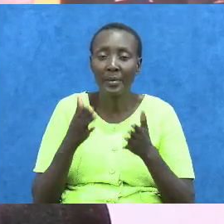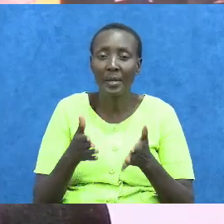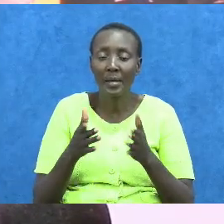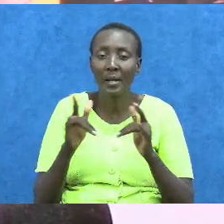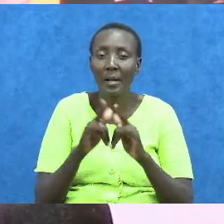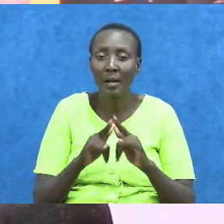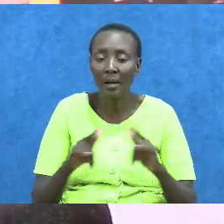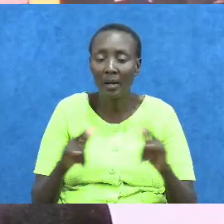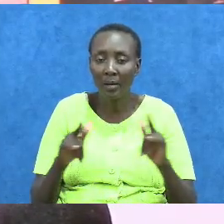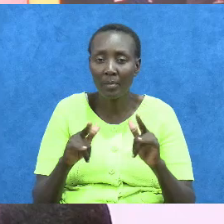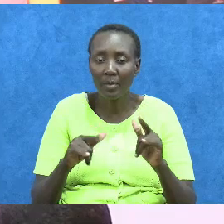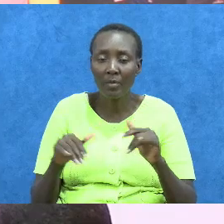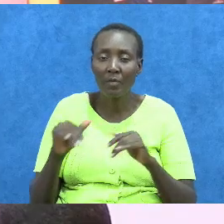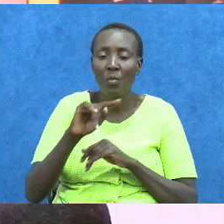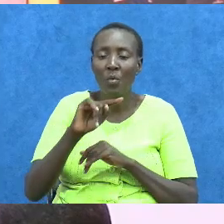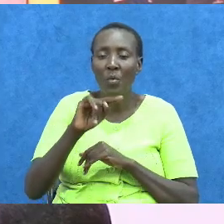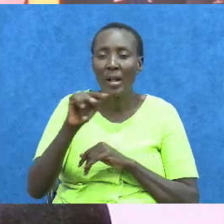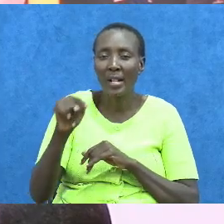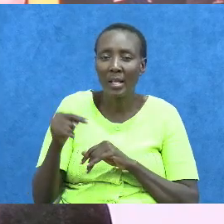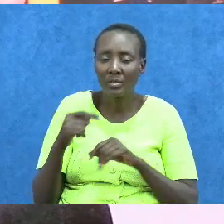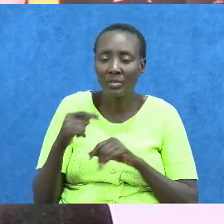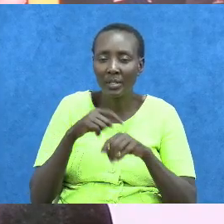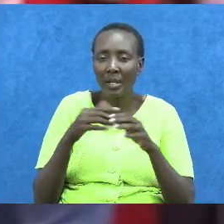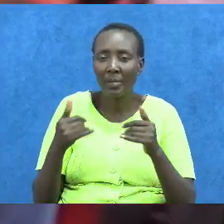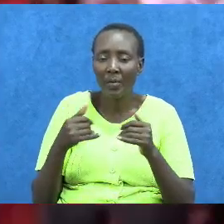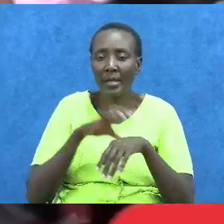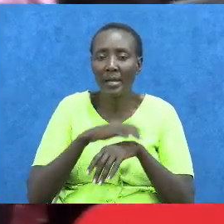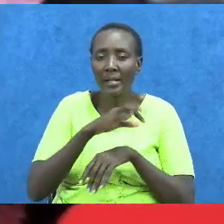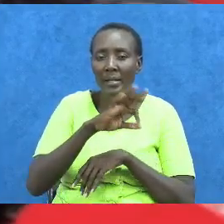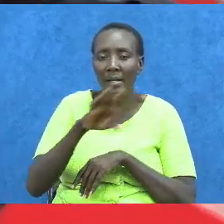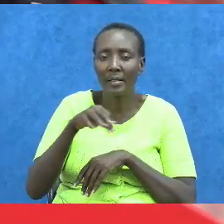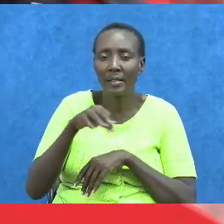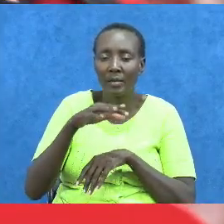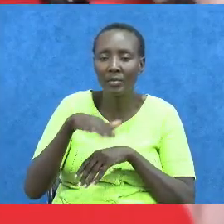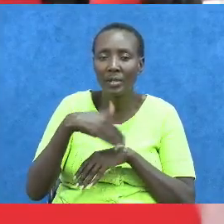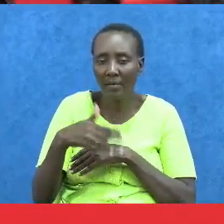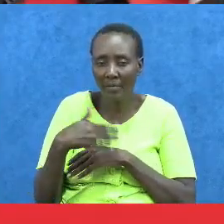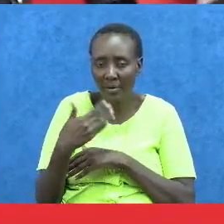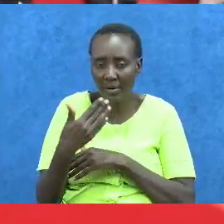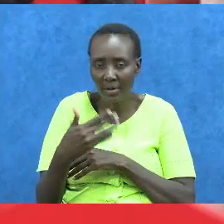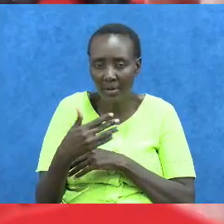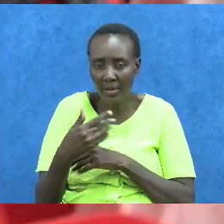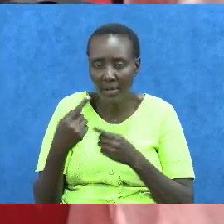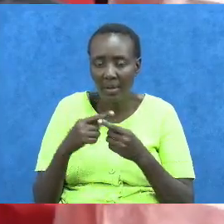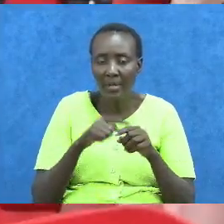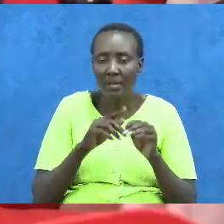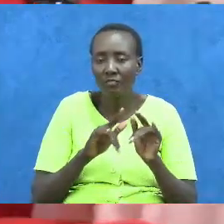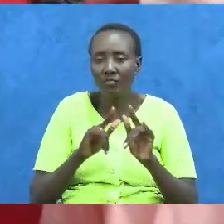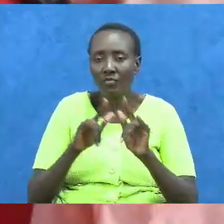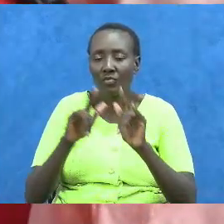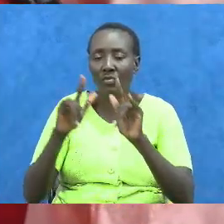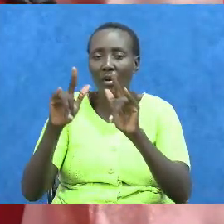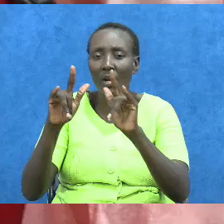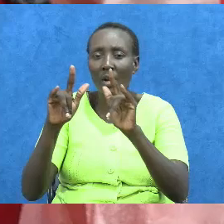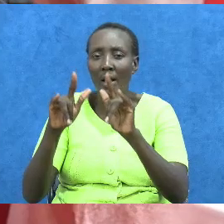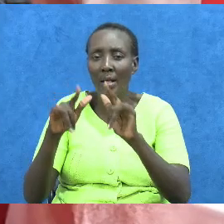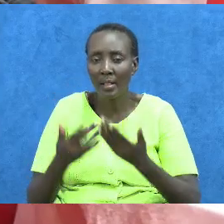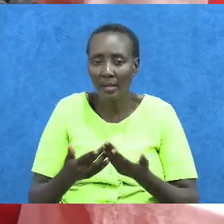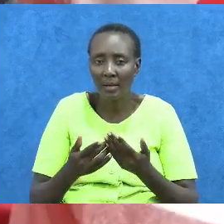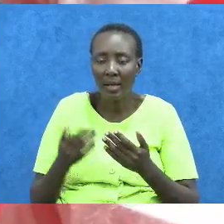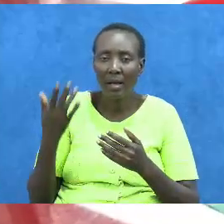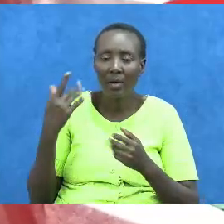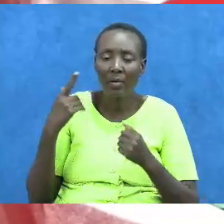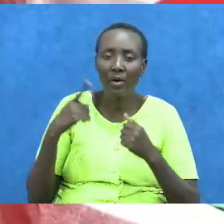from 1,000 shillings, I think, to 3,000 per day. Foreign allowances, when you're out there, we tripled that from $60